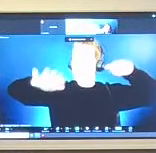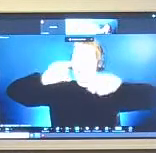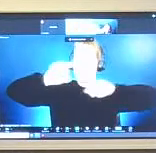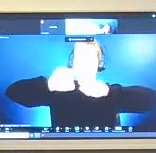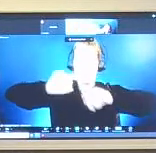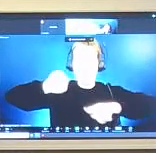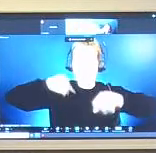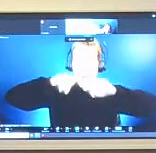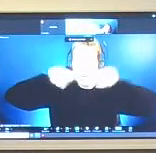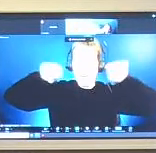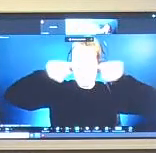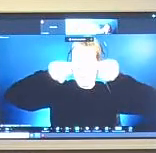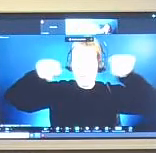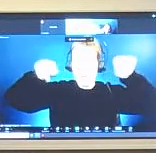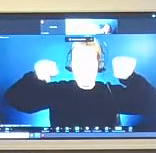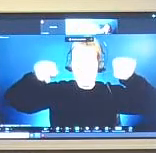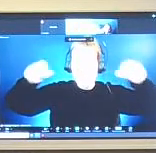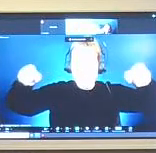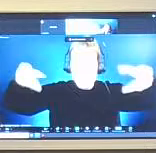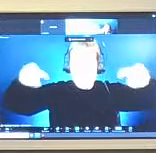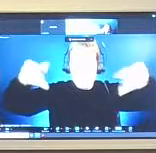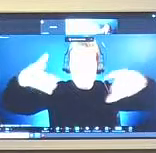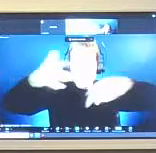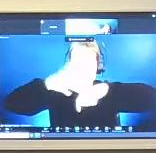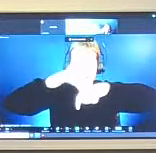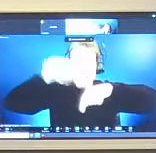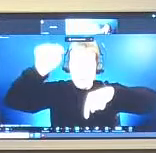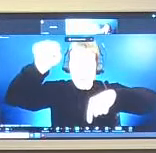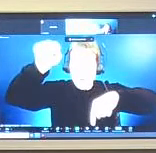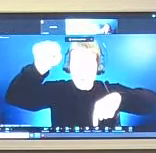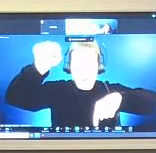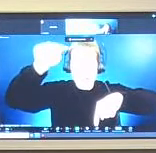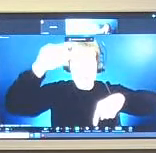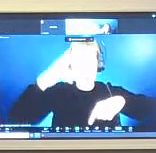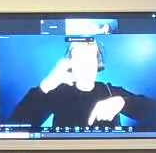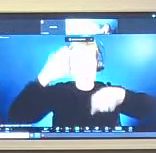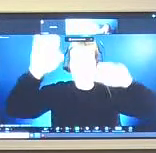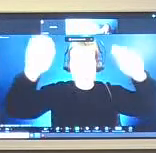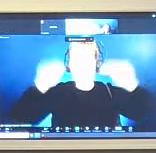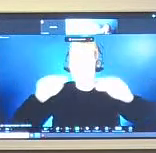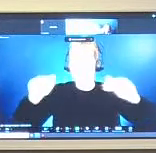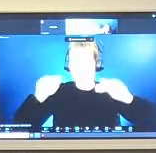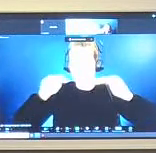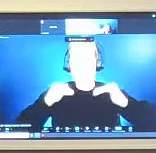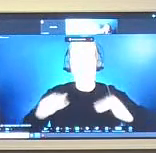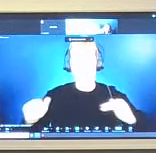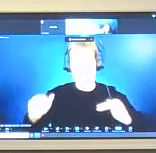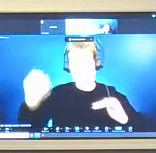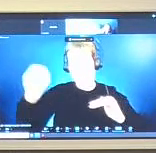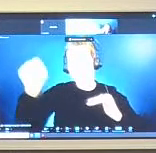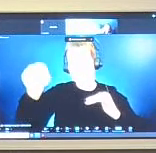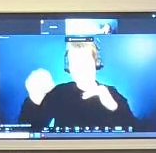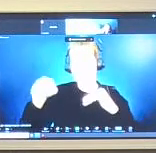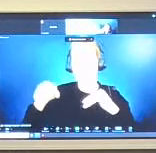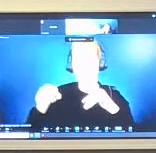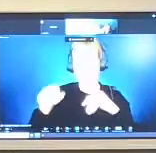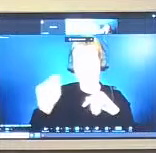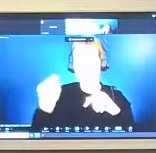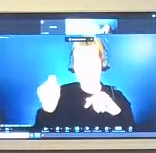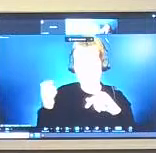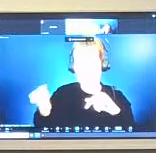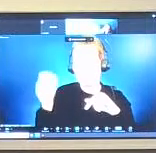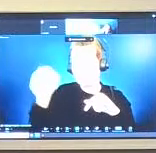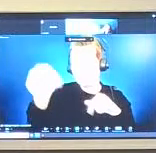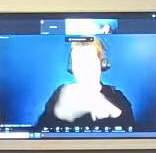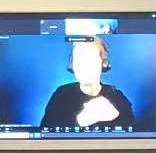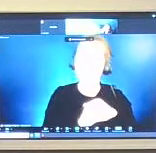wheelchair accessible seating up there, but I think the next level down would have restrooms there. Gotcha.